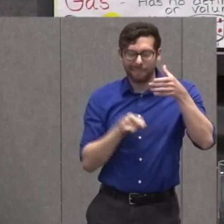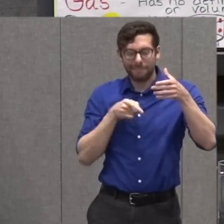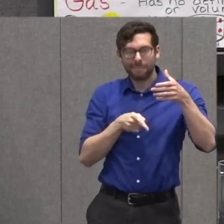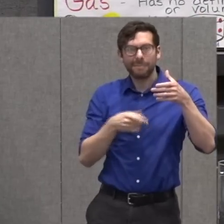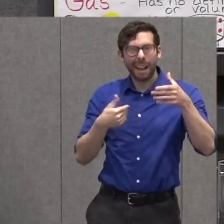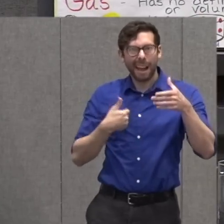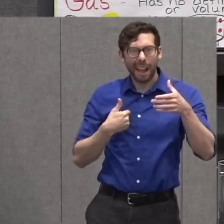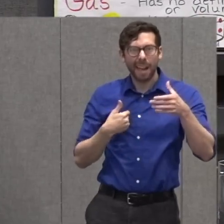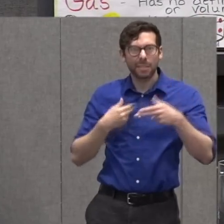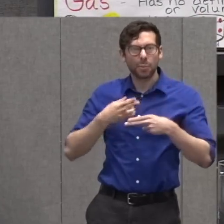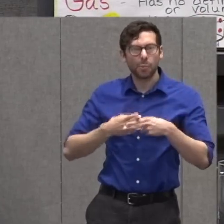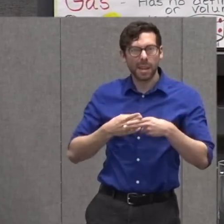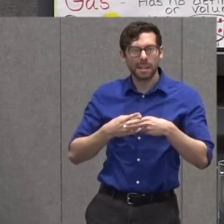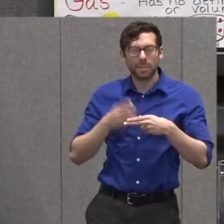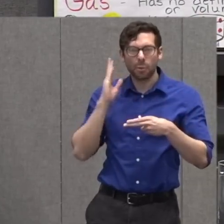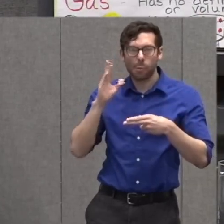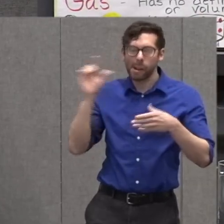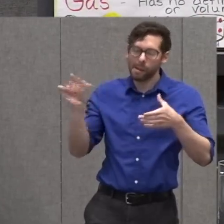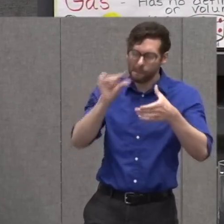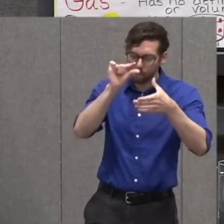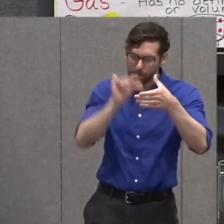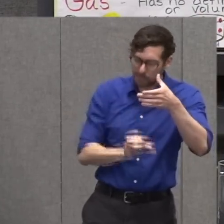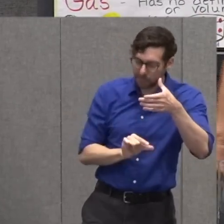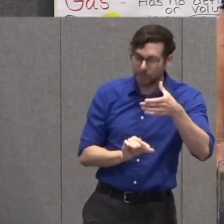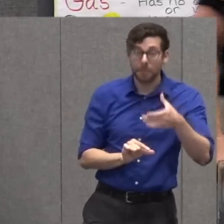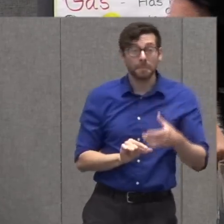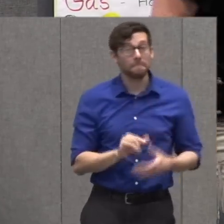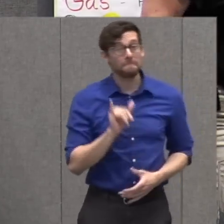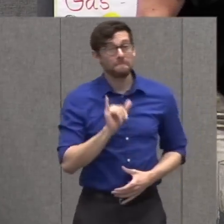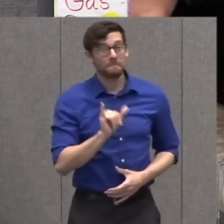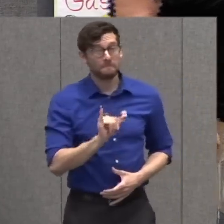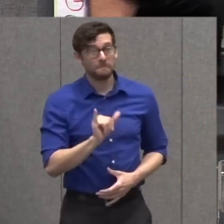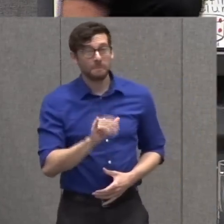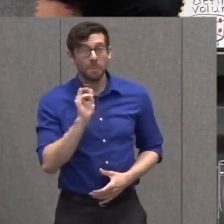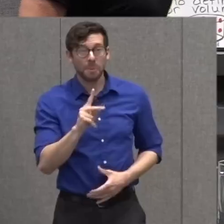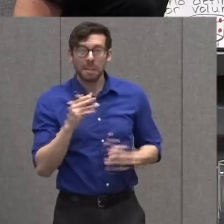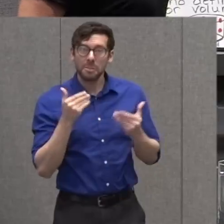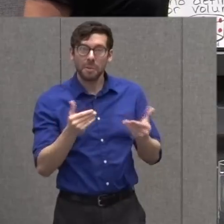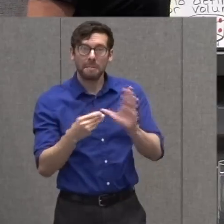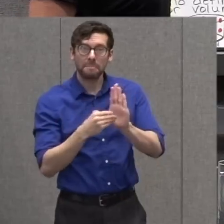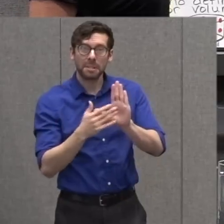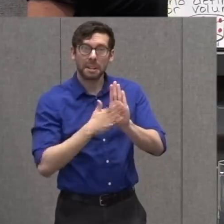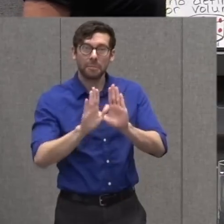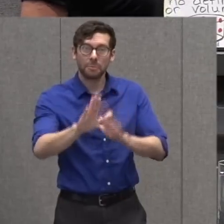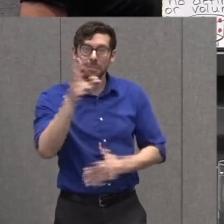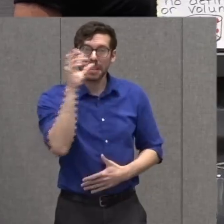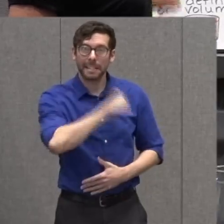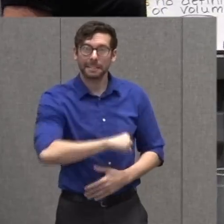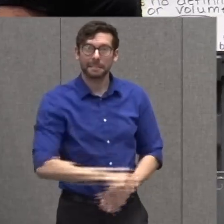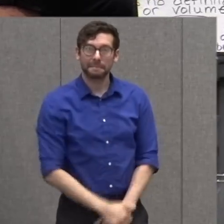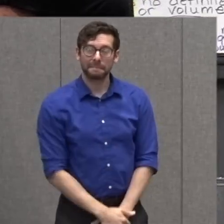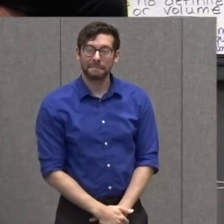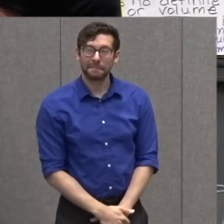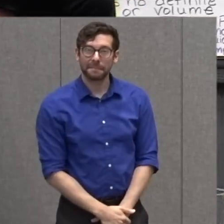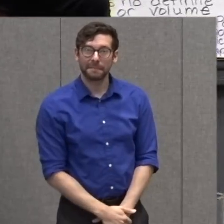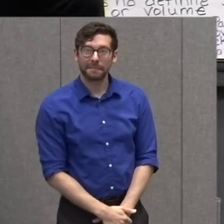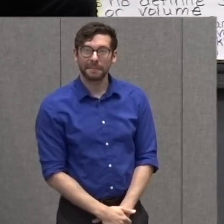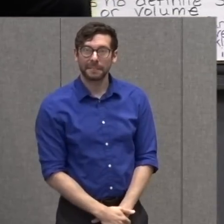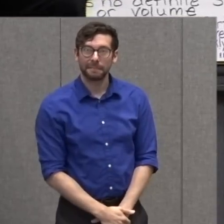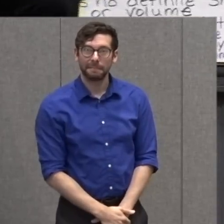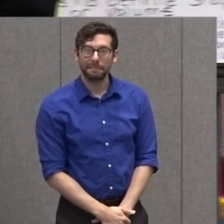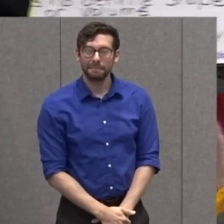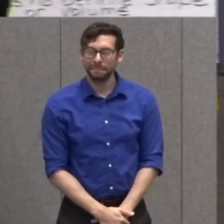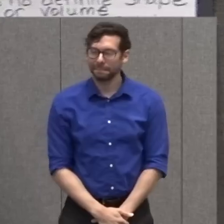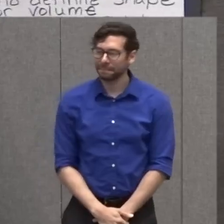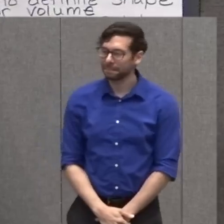guess. prediction. Here, I would like you to add your Okay. prediction to our graph. Sink. Okay, Boom. perfect.